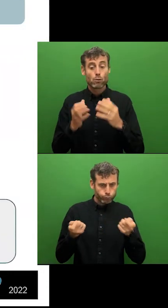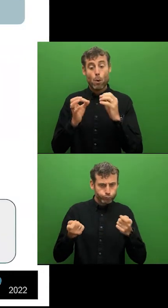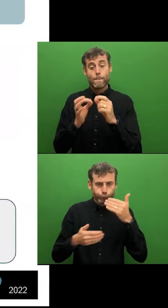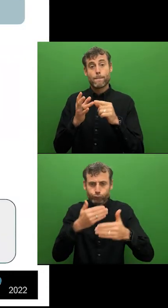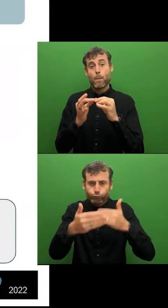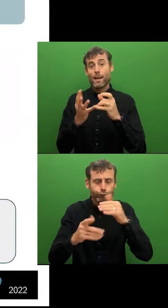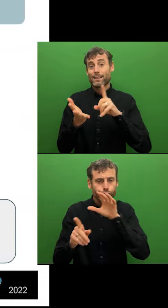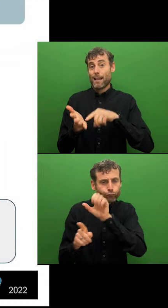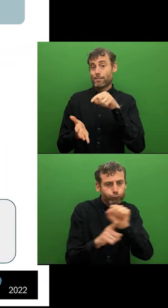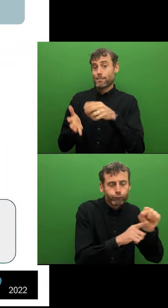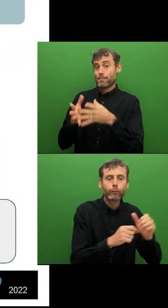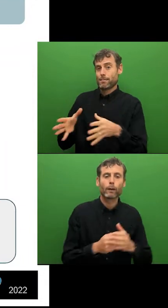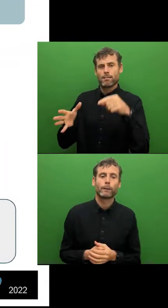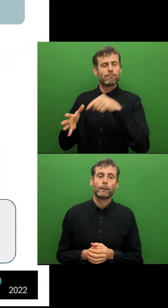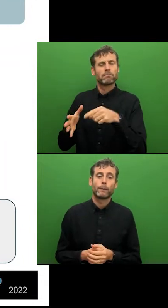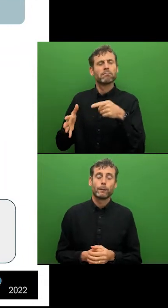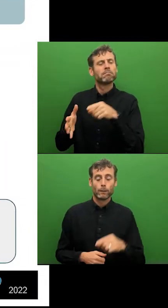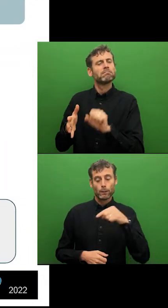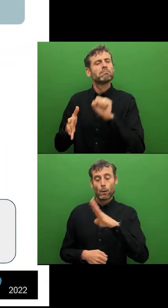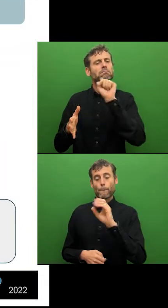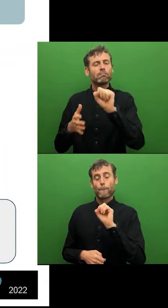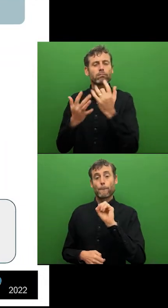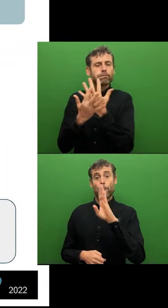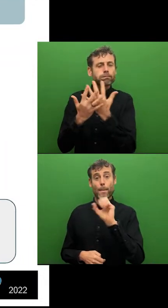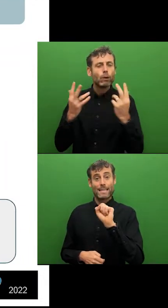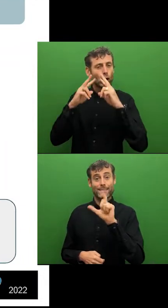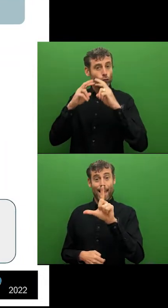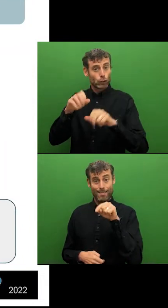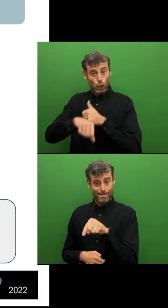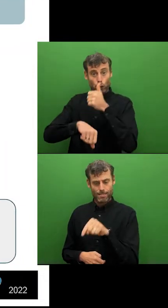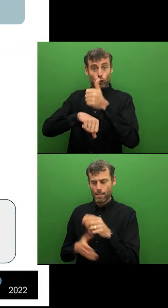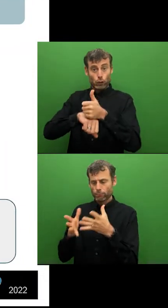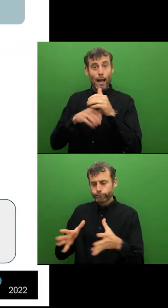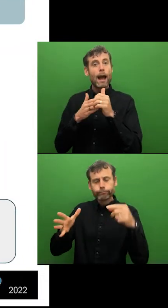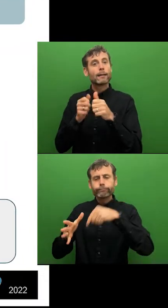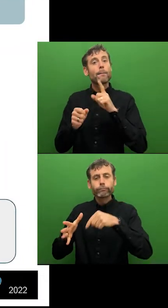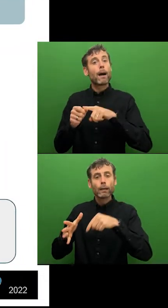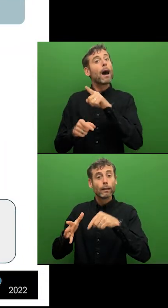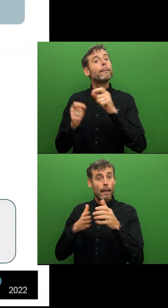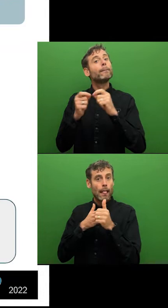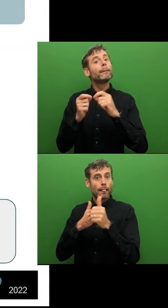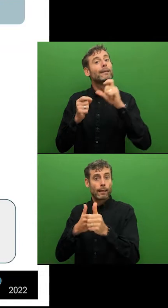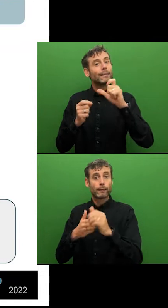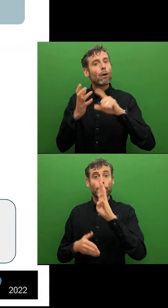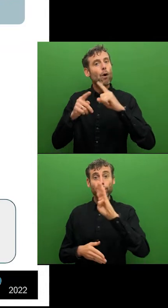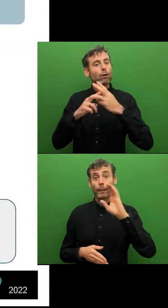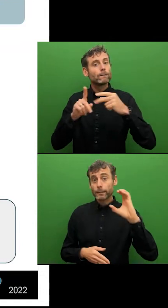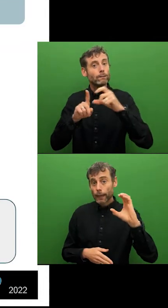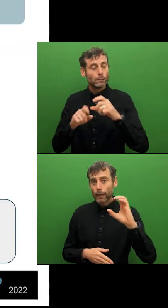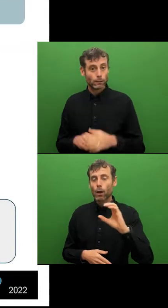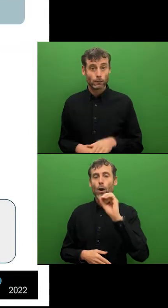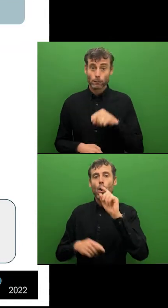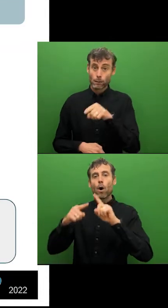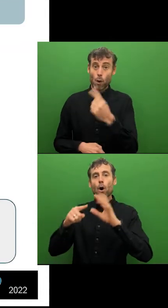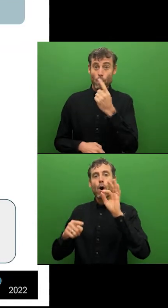The BobSL dataset comes from a collaboration between a number of researchers, led by the BBC and Oxford, and